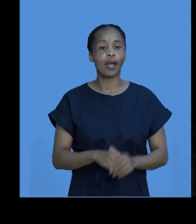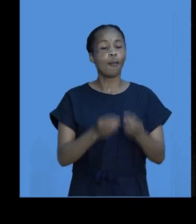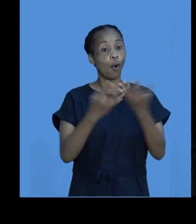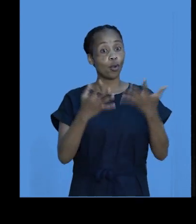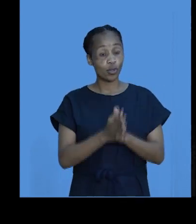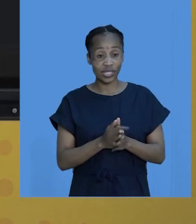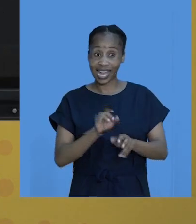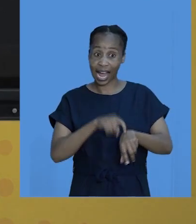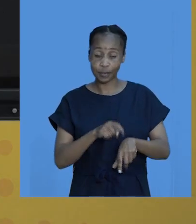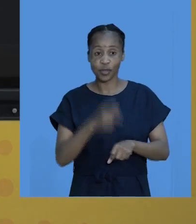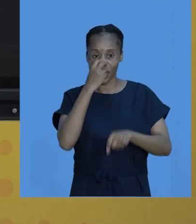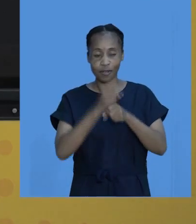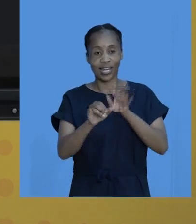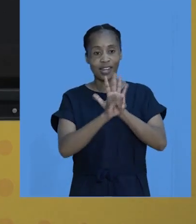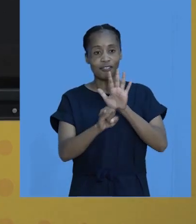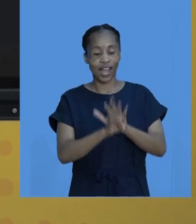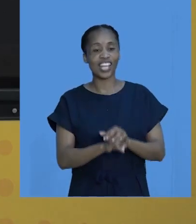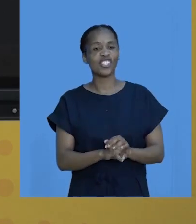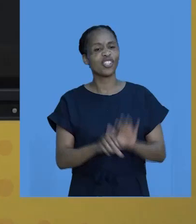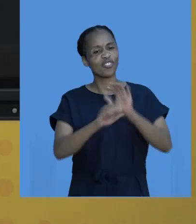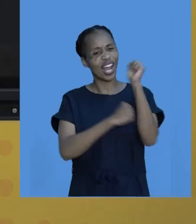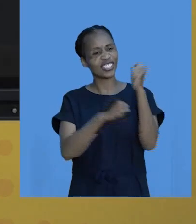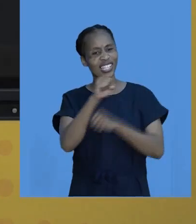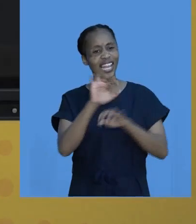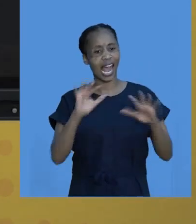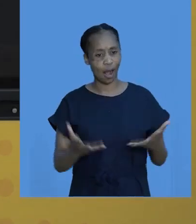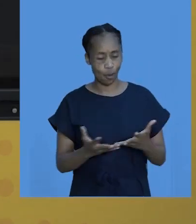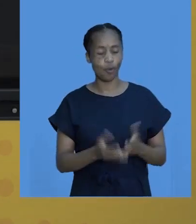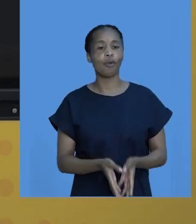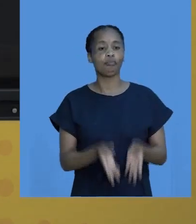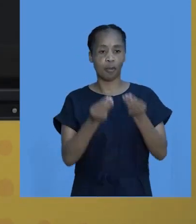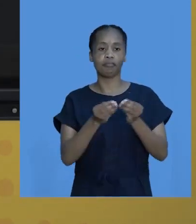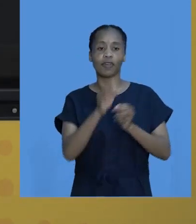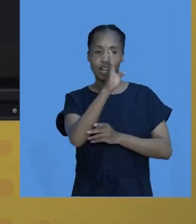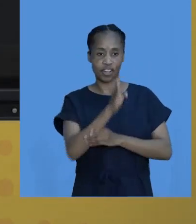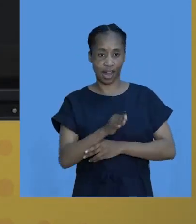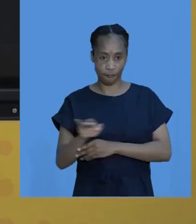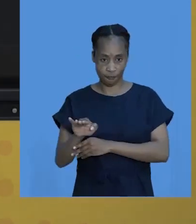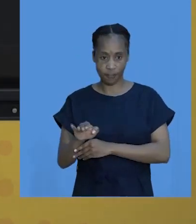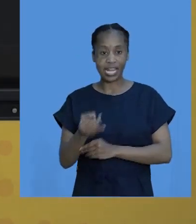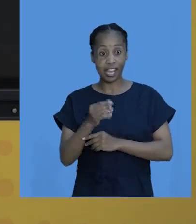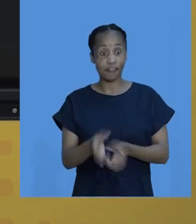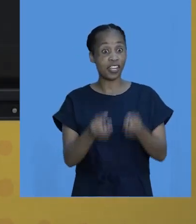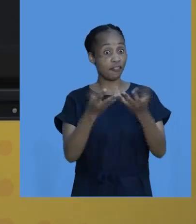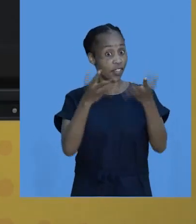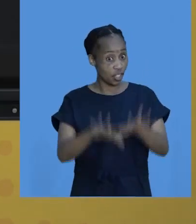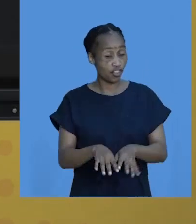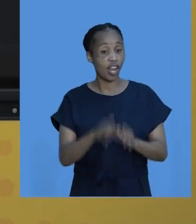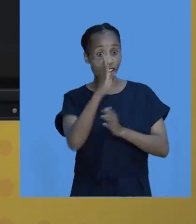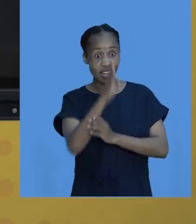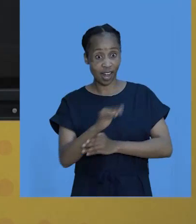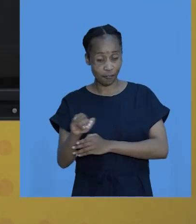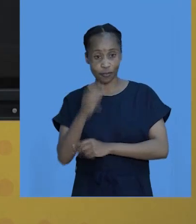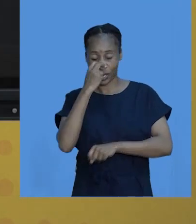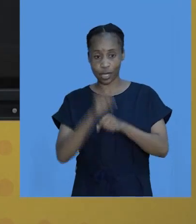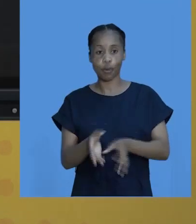to identify a market structure by given graphs there. So when you are given a graph, you need to have some idea or some